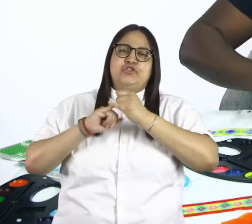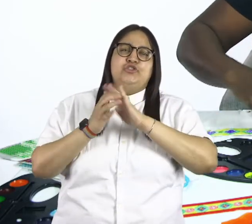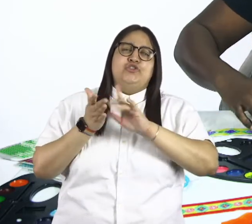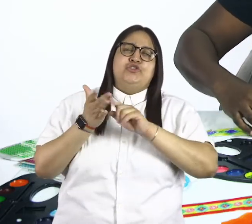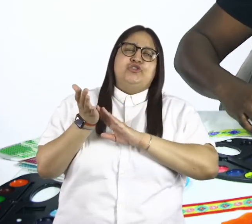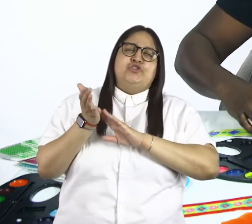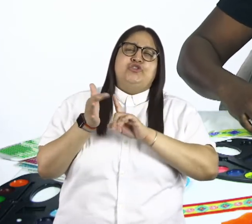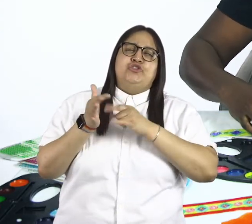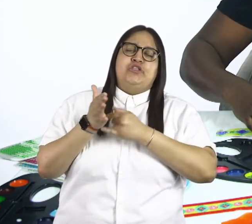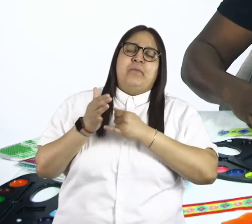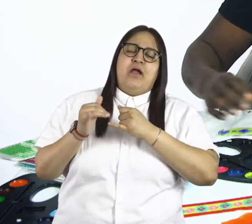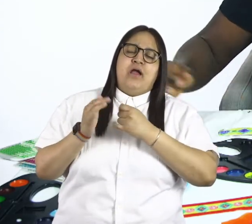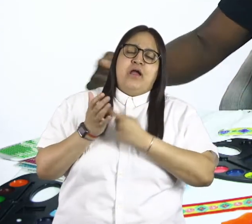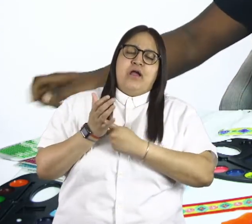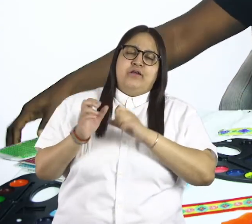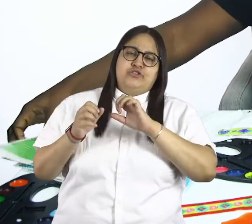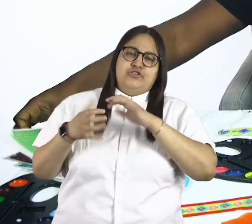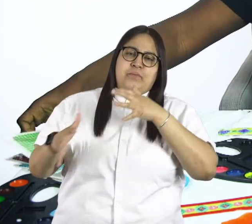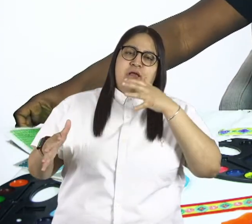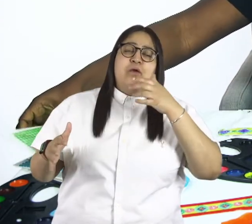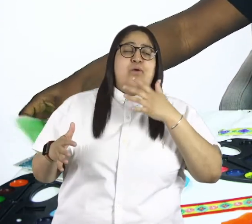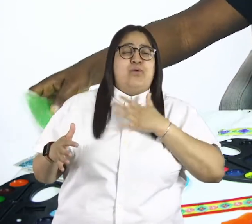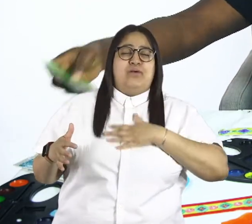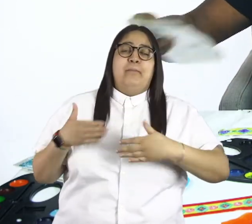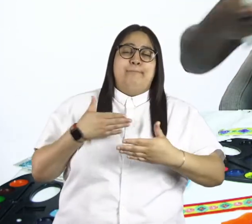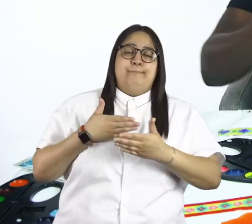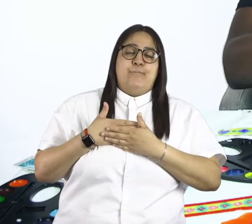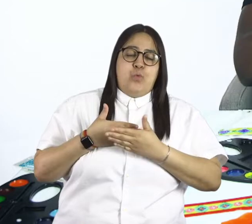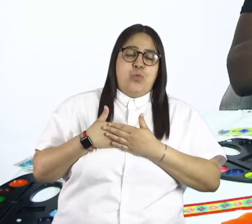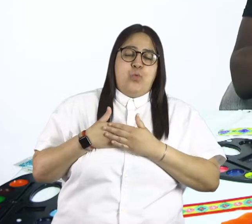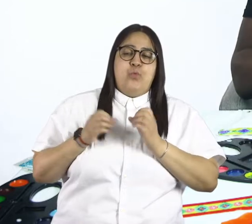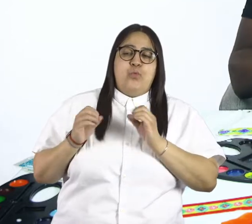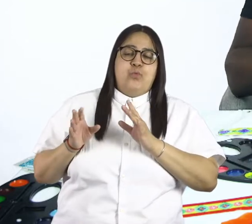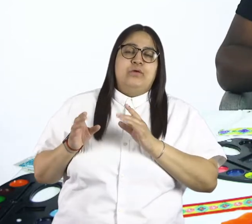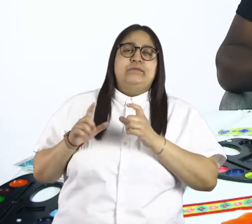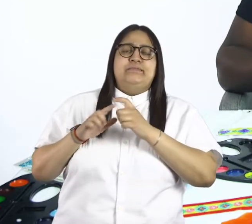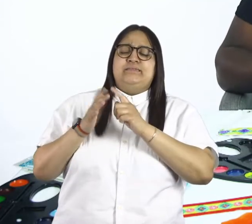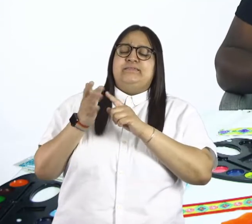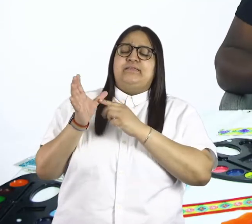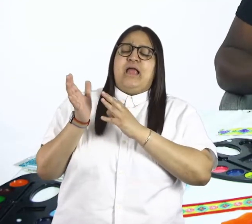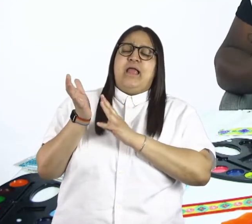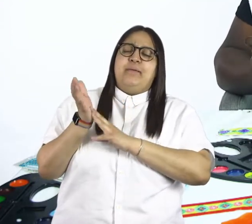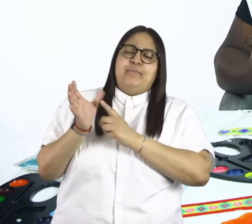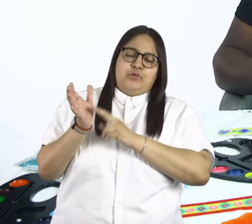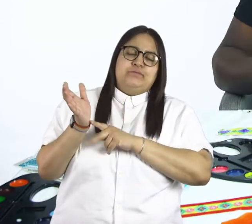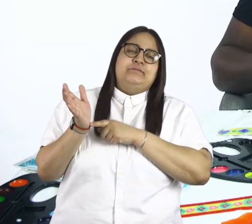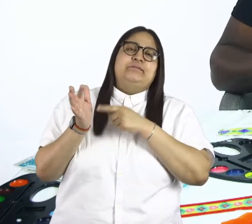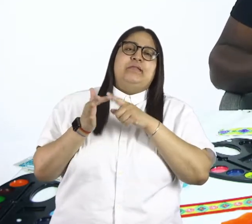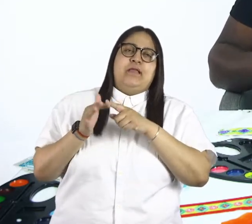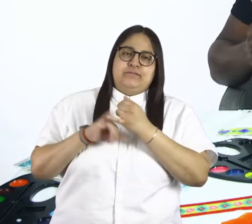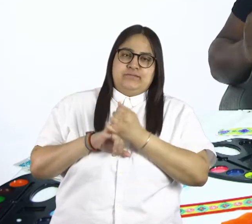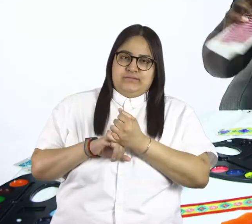But I want to apply more shimmer and bling to it. So here is where our Diamante Rhinestones come in.